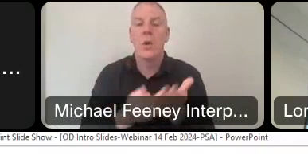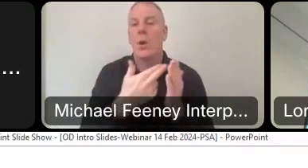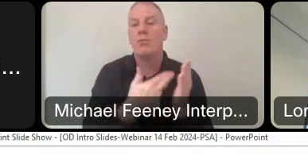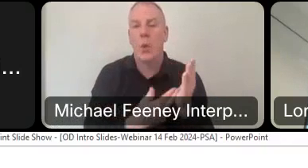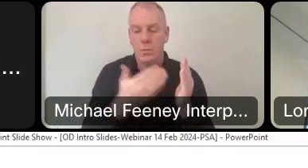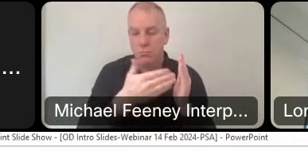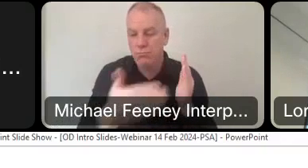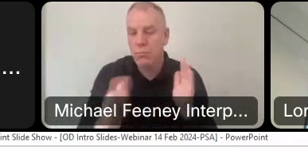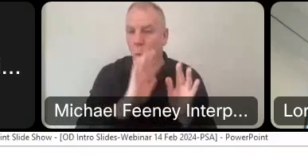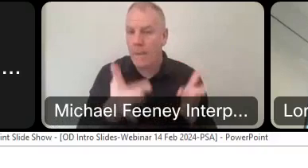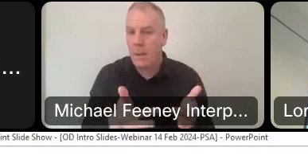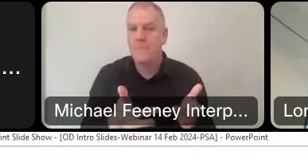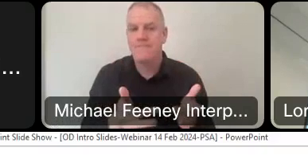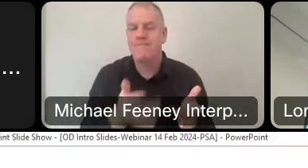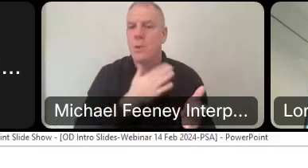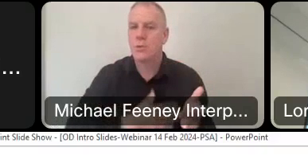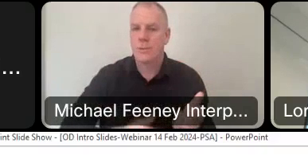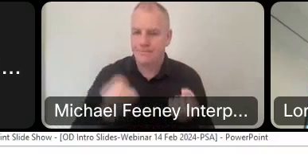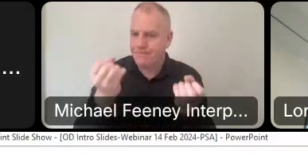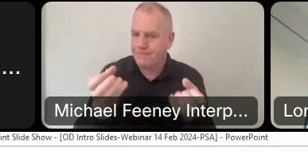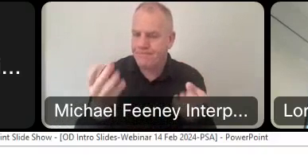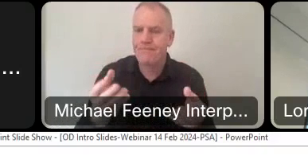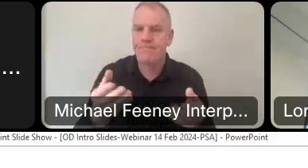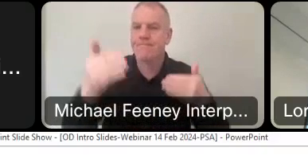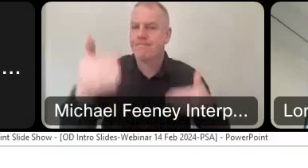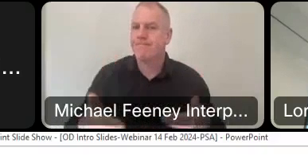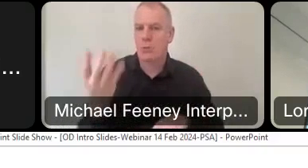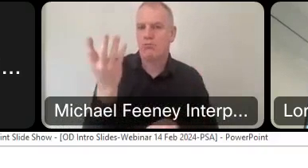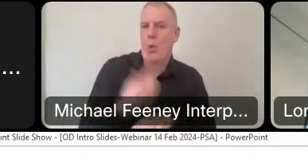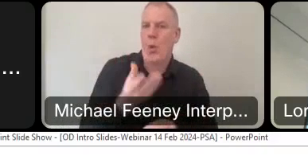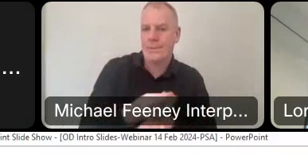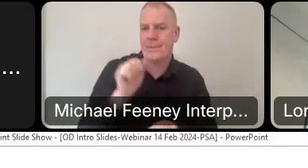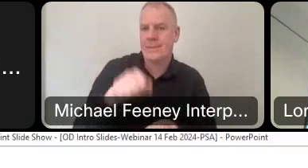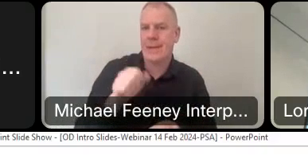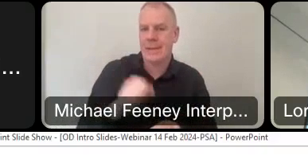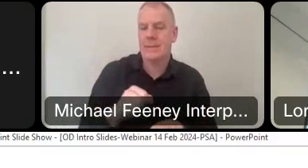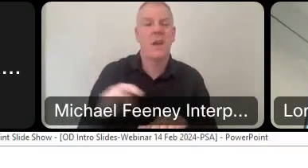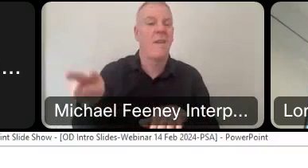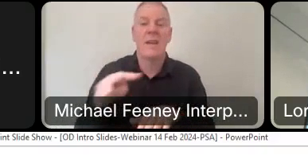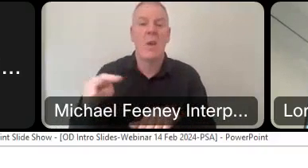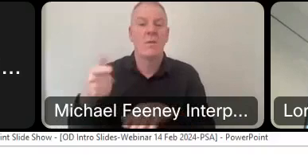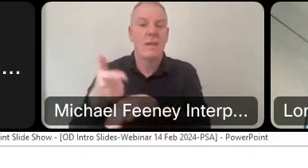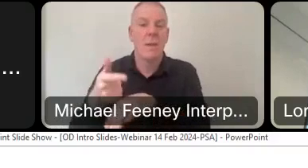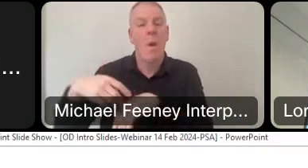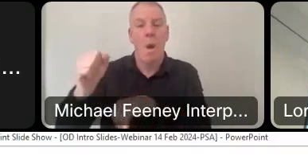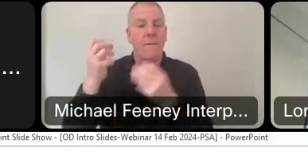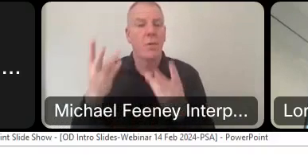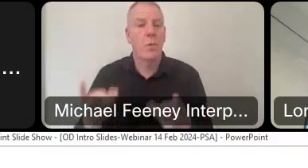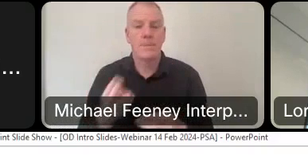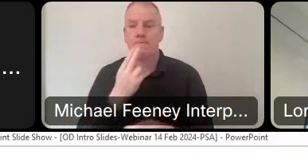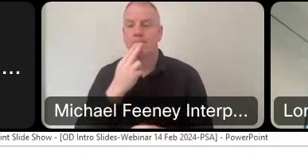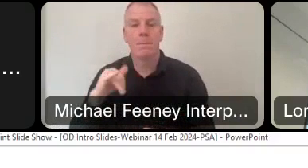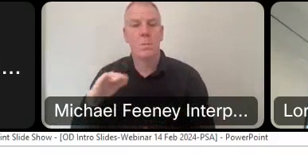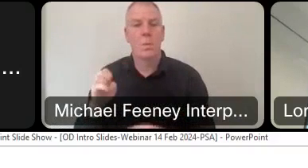around our webinar today, just to say that the session is being recorded and you can leave your video turned off and remain muted